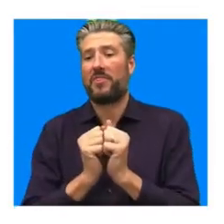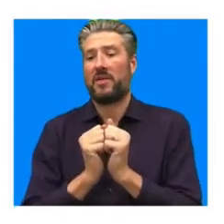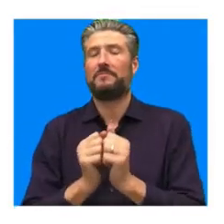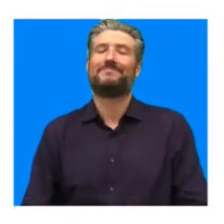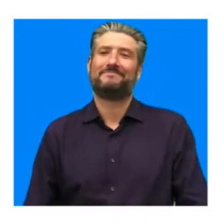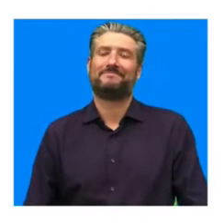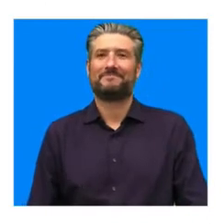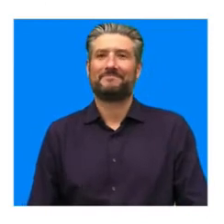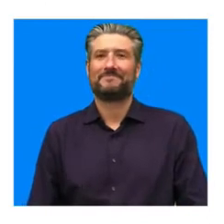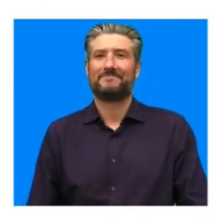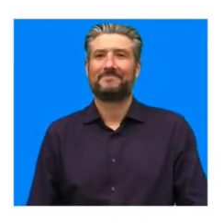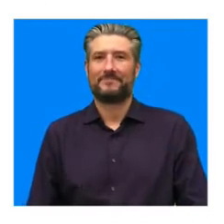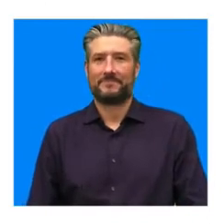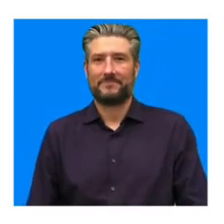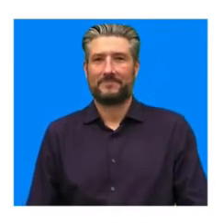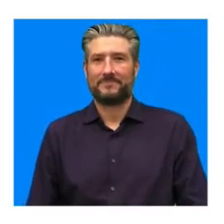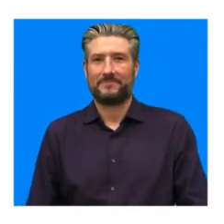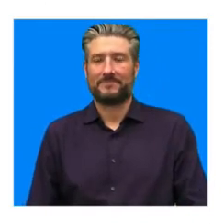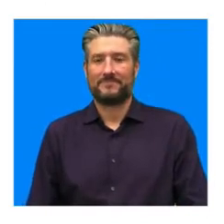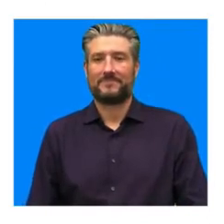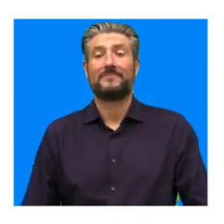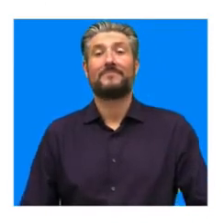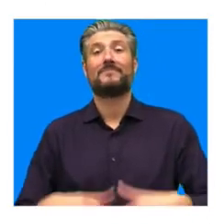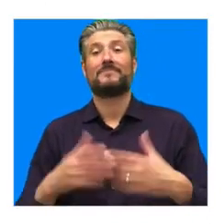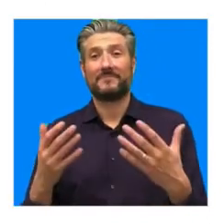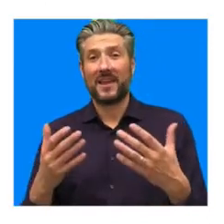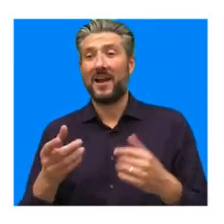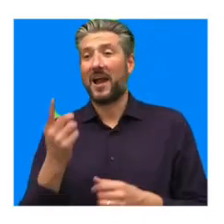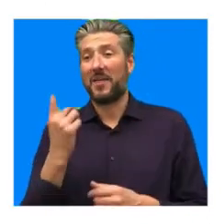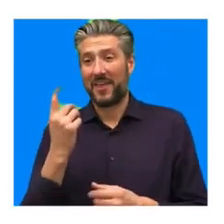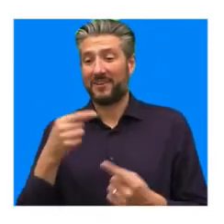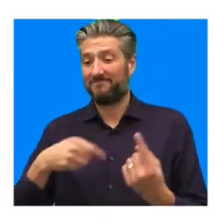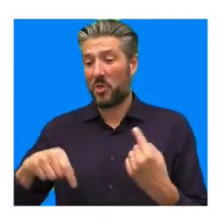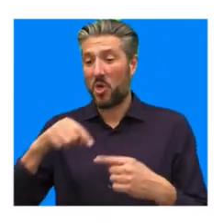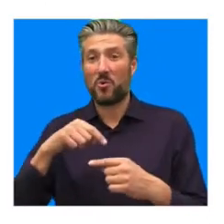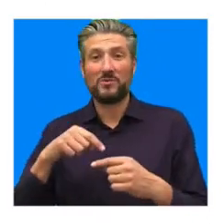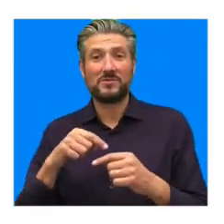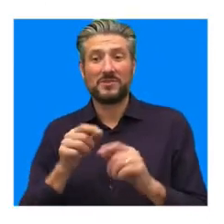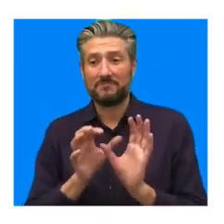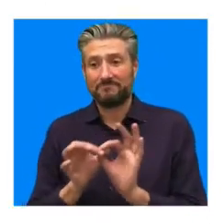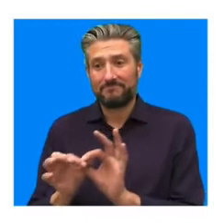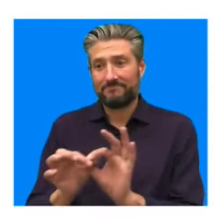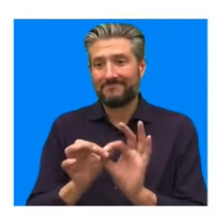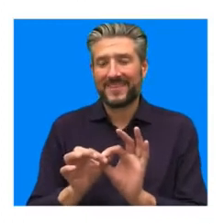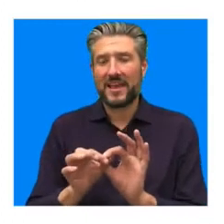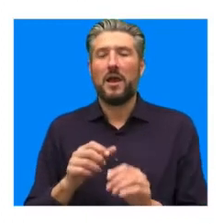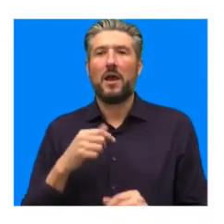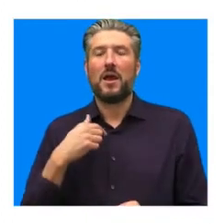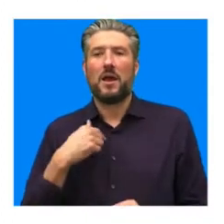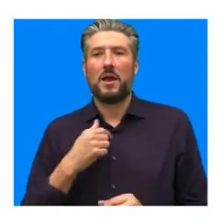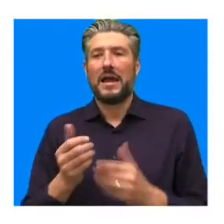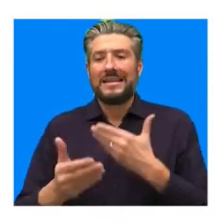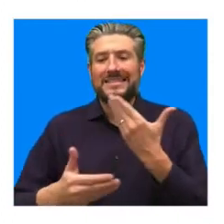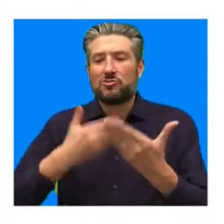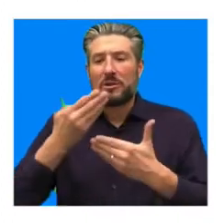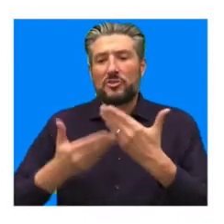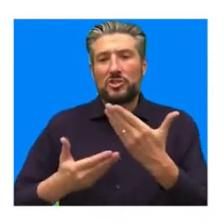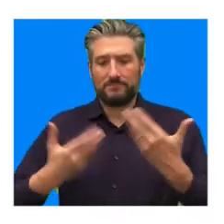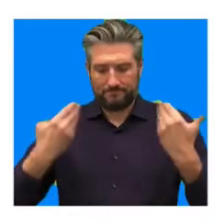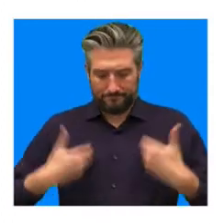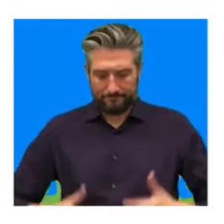Forces. So those two come together quite nicely here, I think. In terms of visual description, I am in my mid-40s with